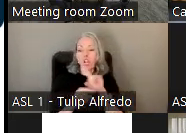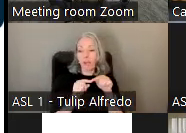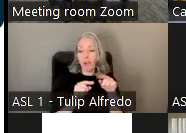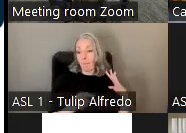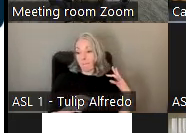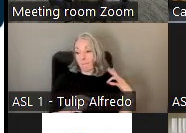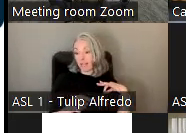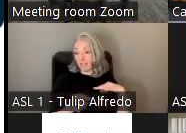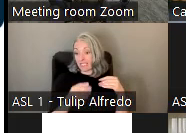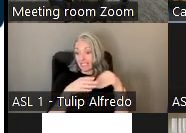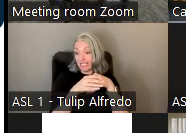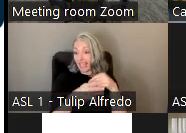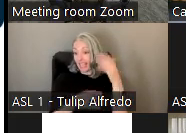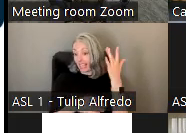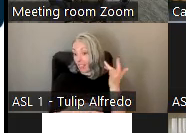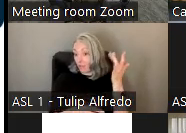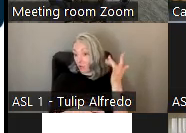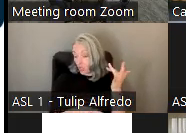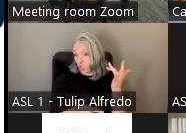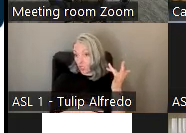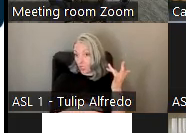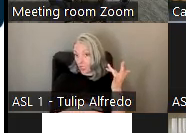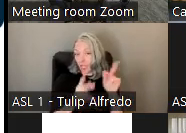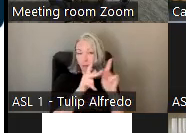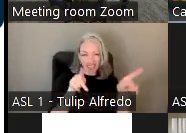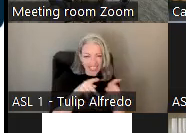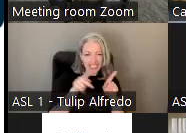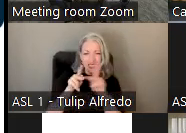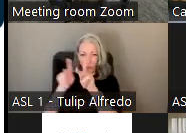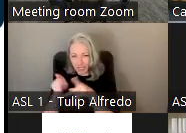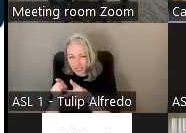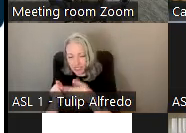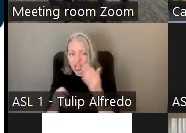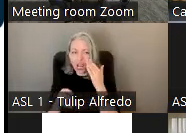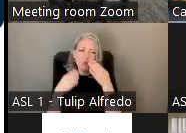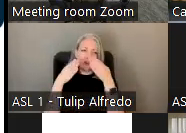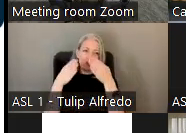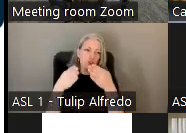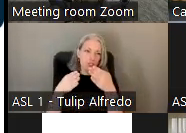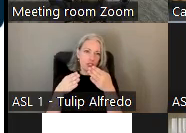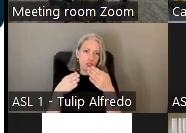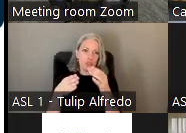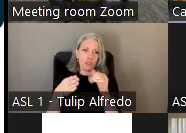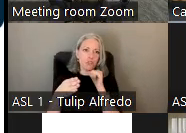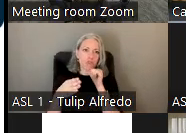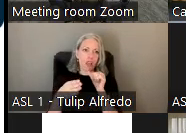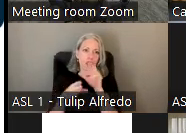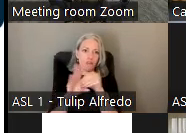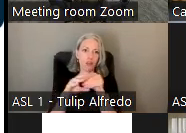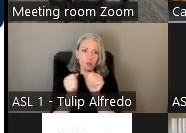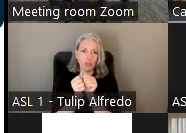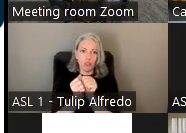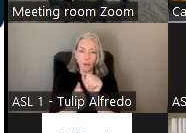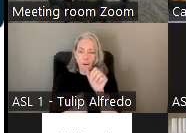California and places, I mean, I know this is targeted towards people that are non-Medi-Cal.